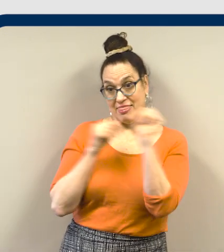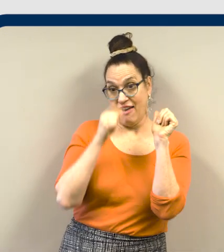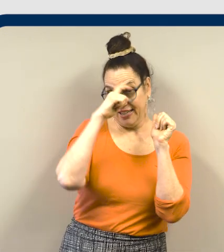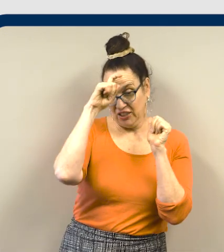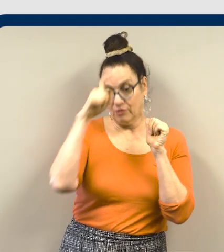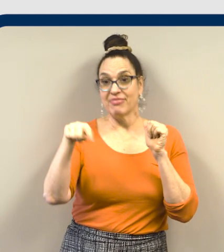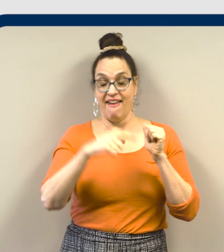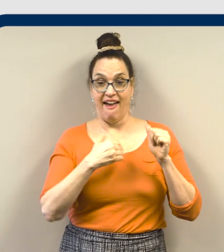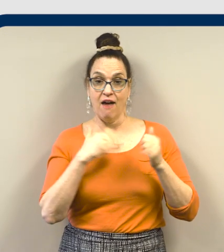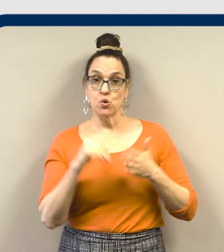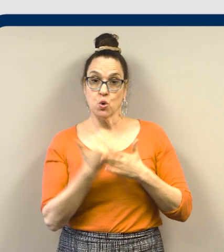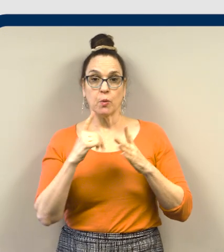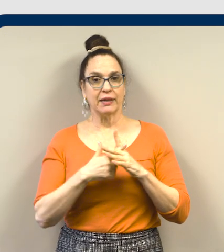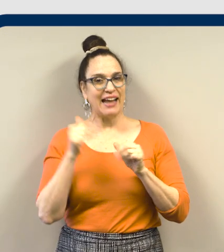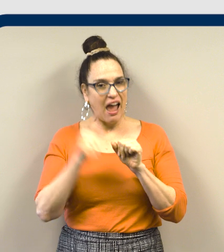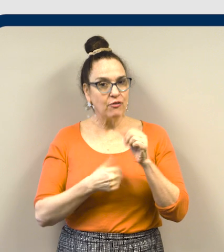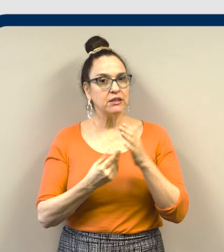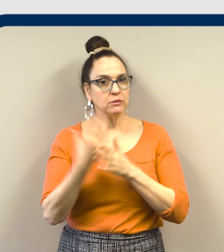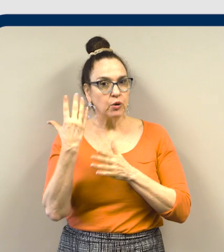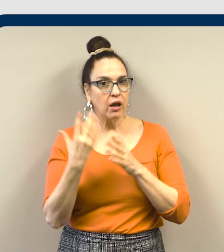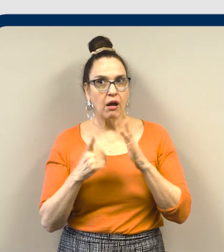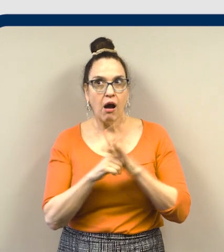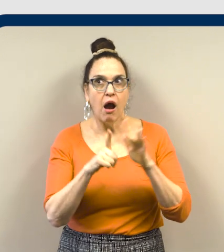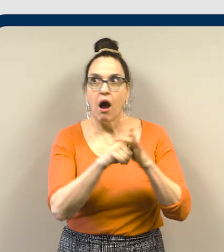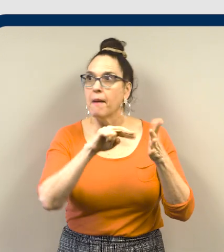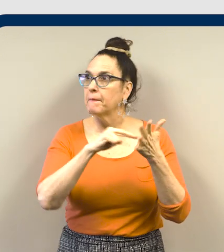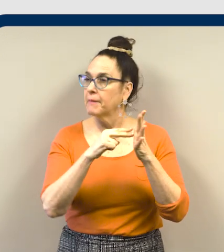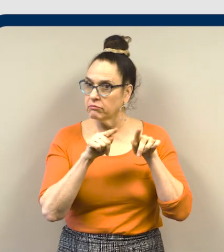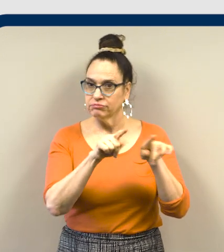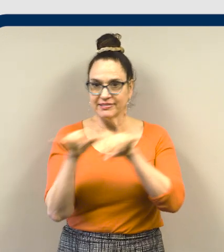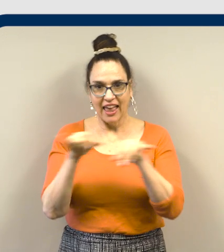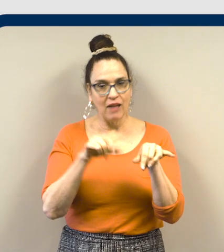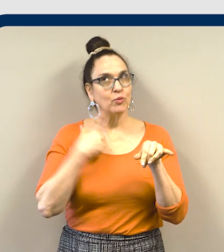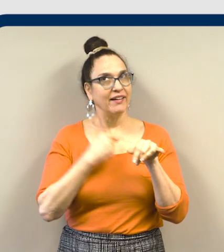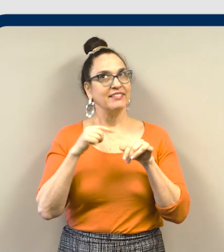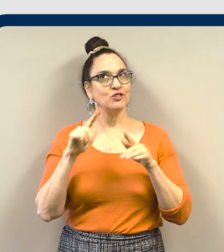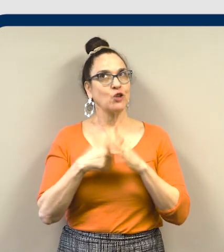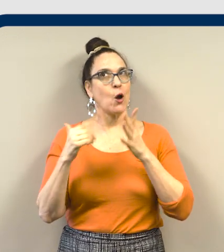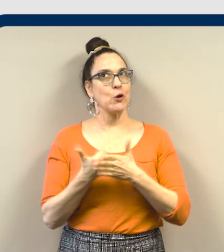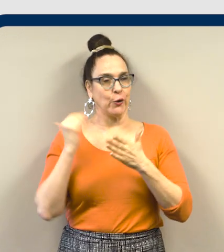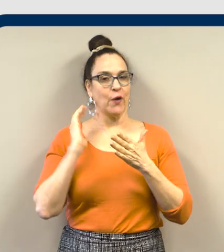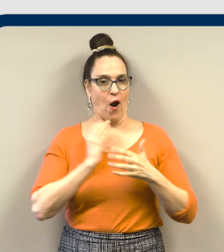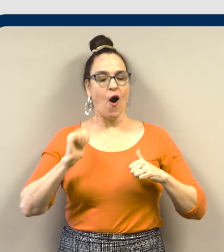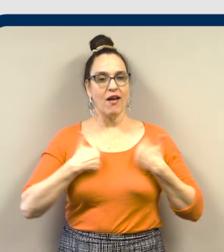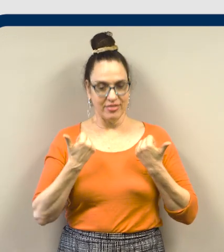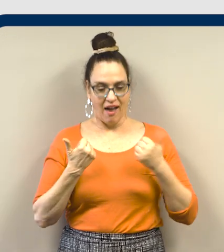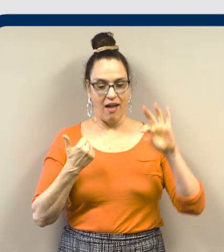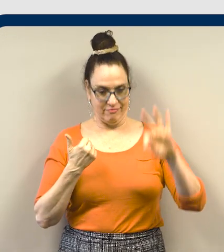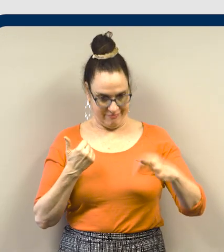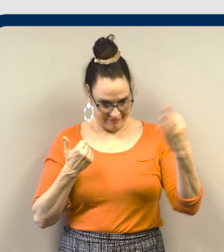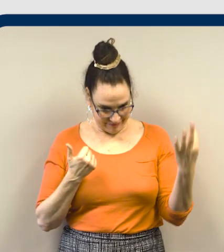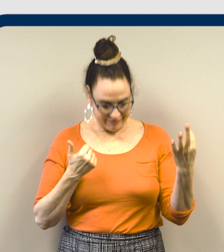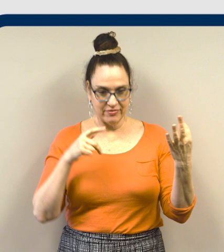them. Every spring offers us the opportunity for renewal in our own lives. The karpas is dipped in salt